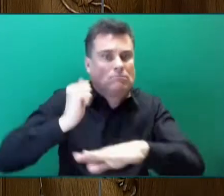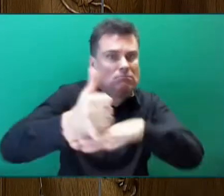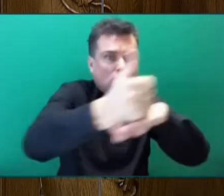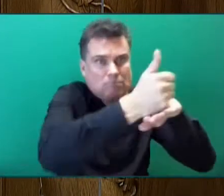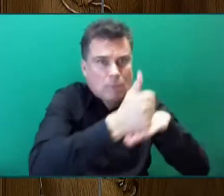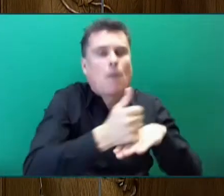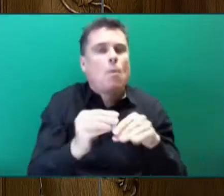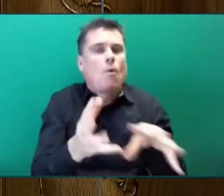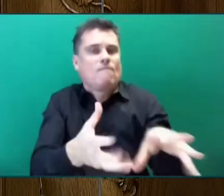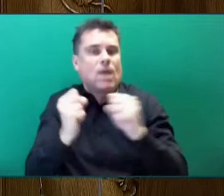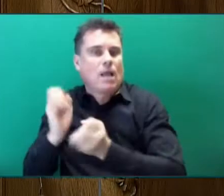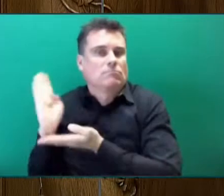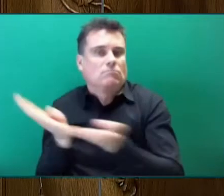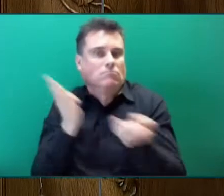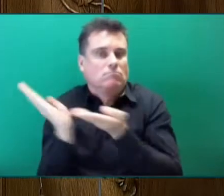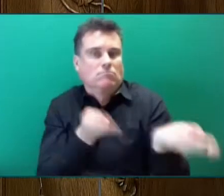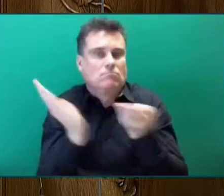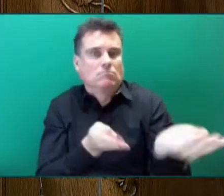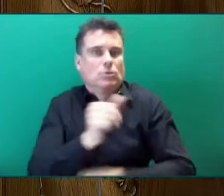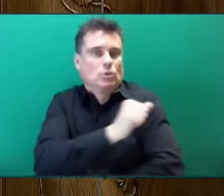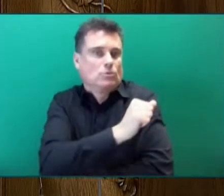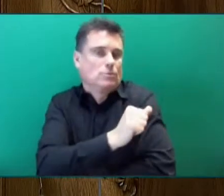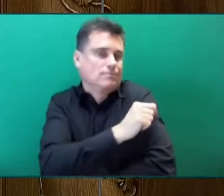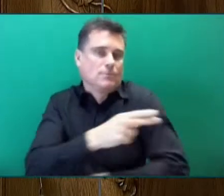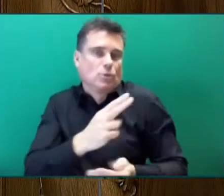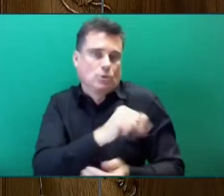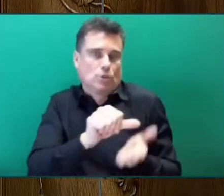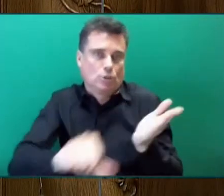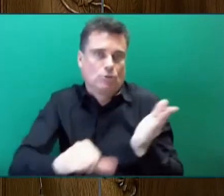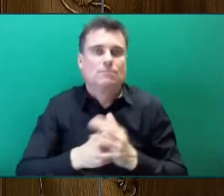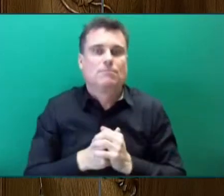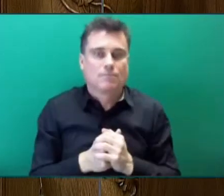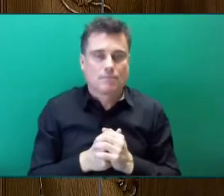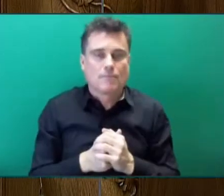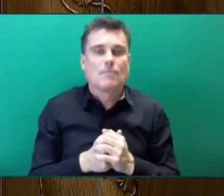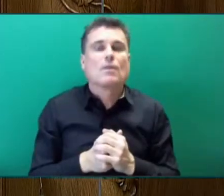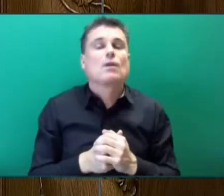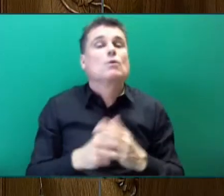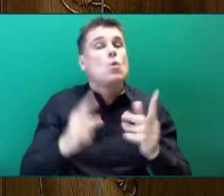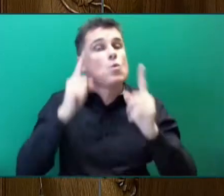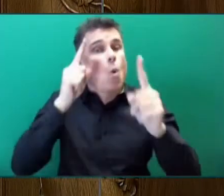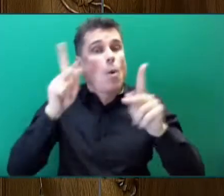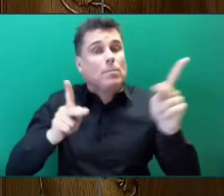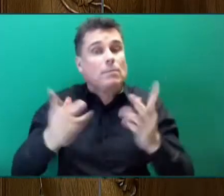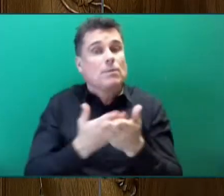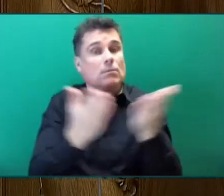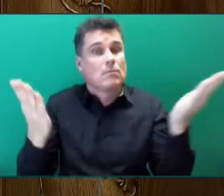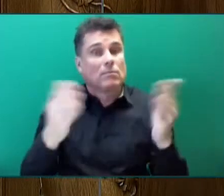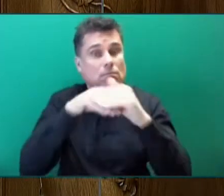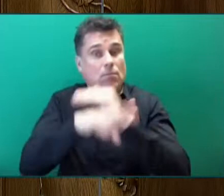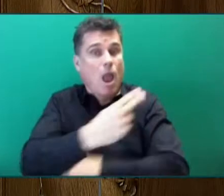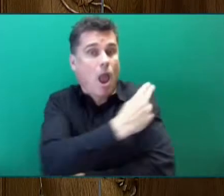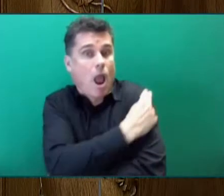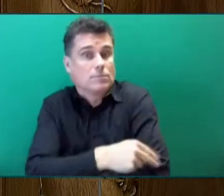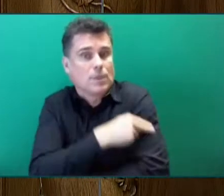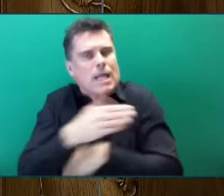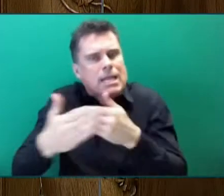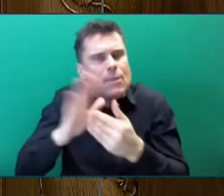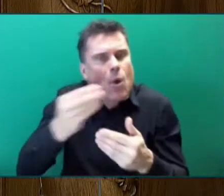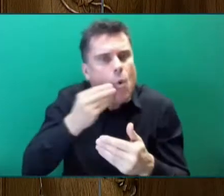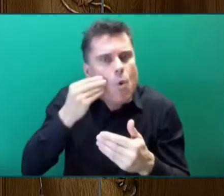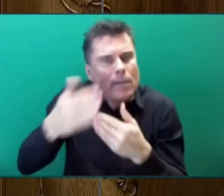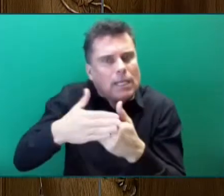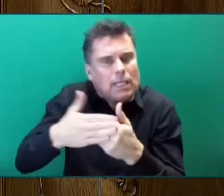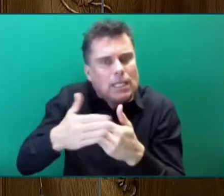more community-based urgent primary care centres in more communities and building and modernizing hospitals. And your